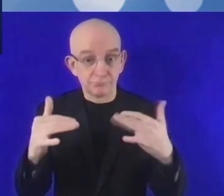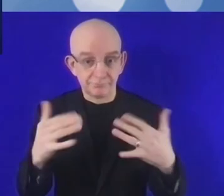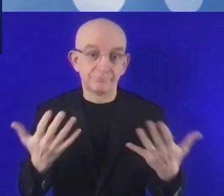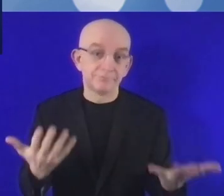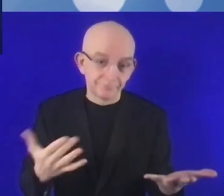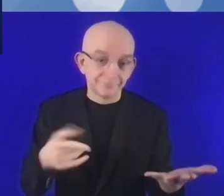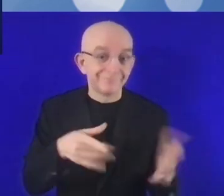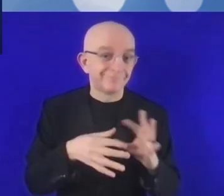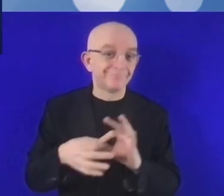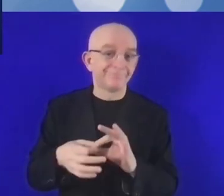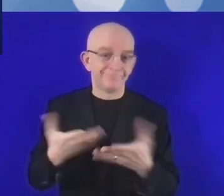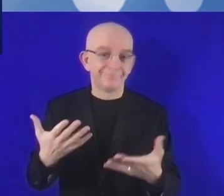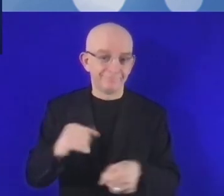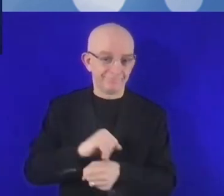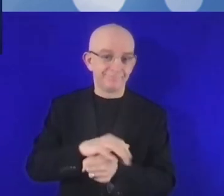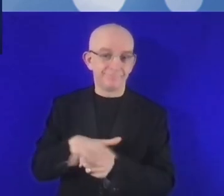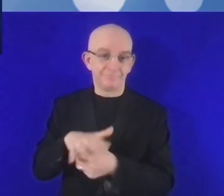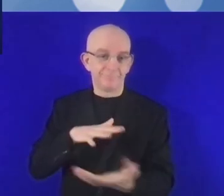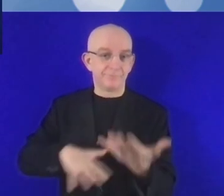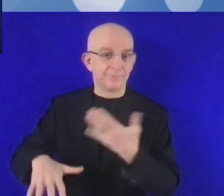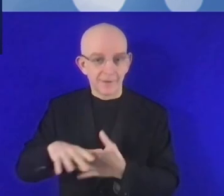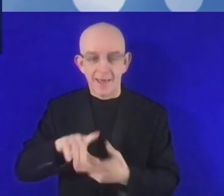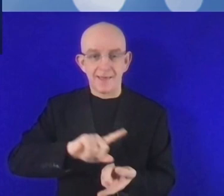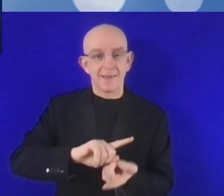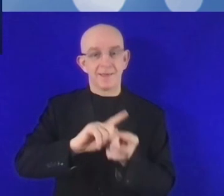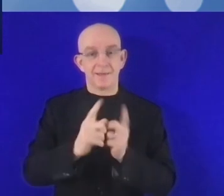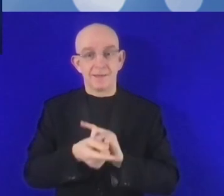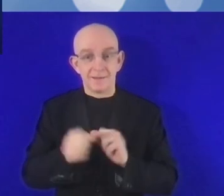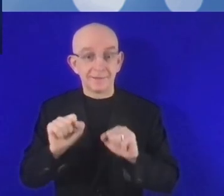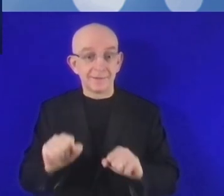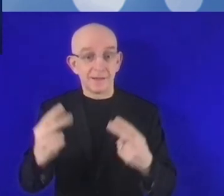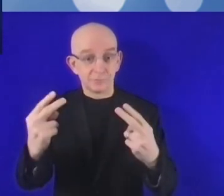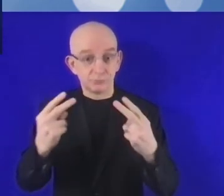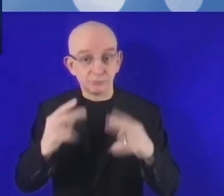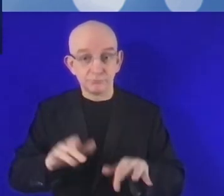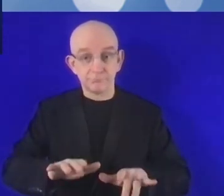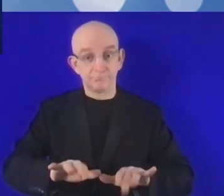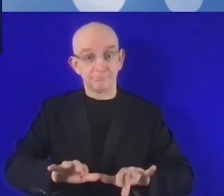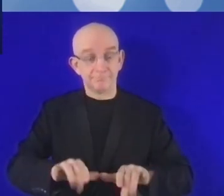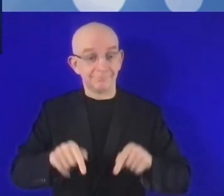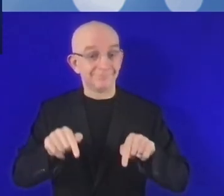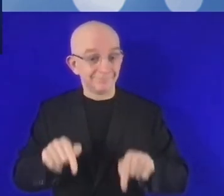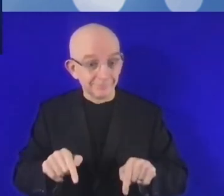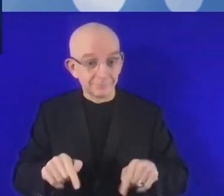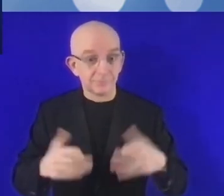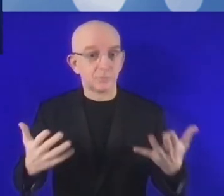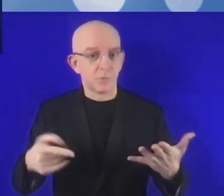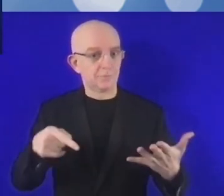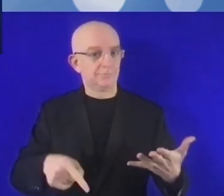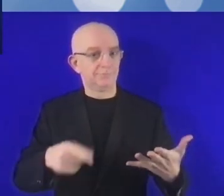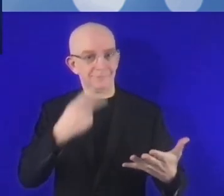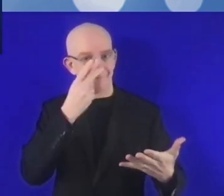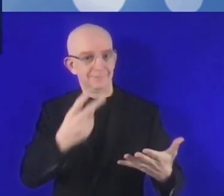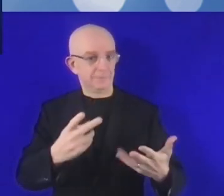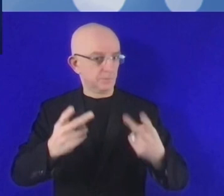present days and how important its issues are for us all. Let's be honest. If there